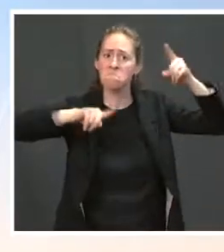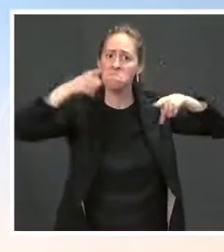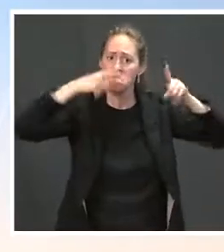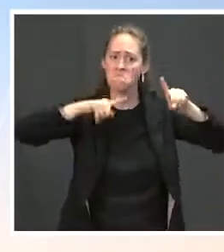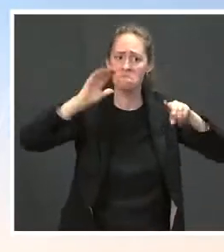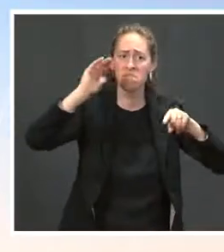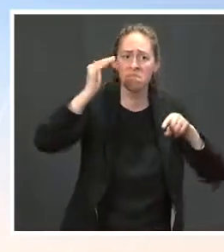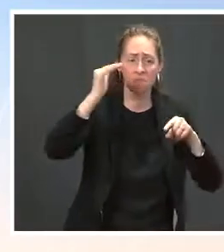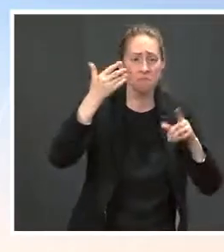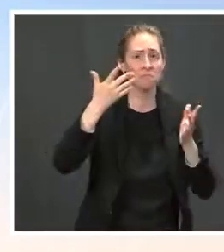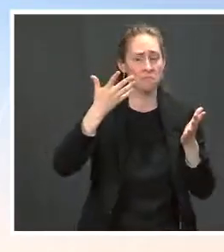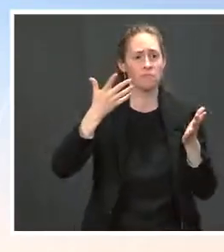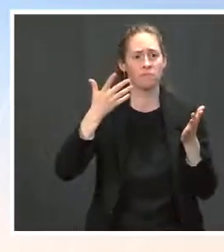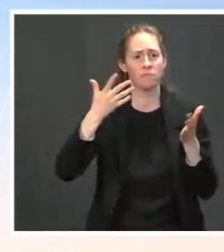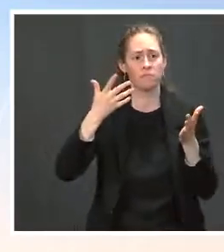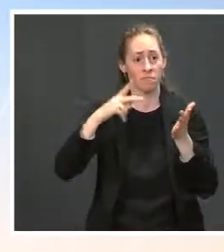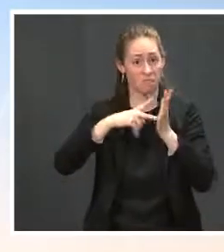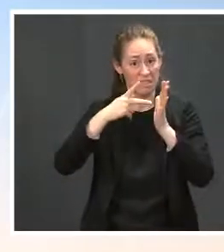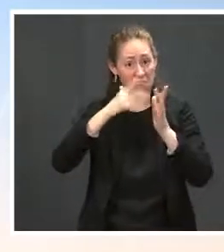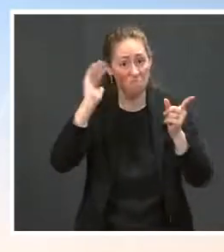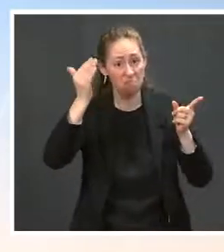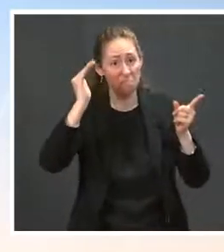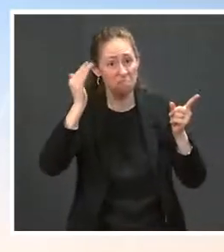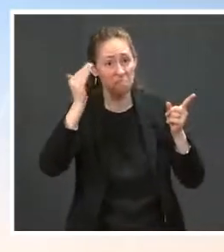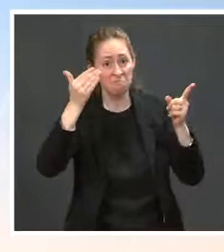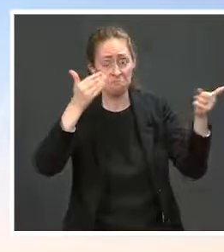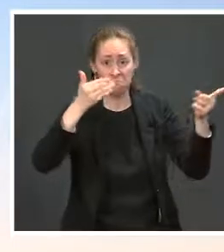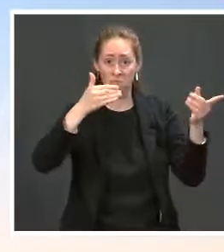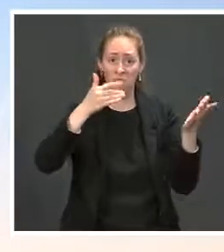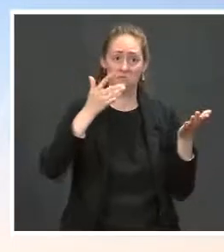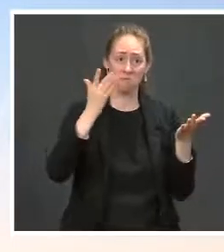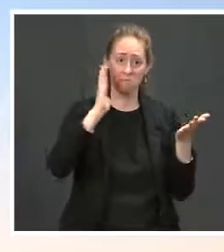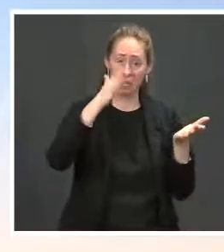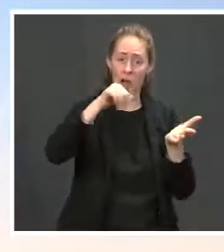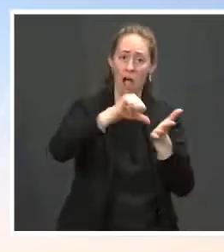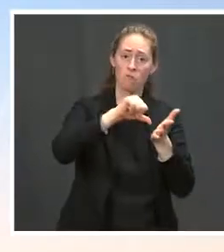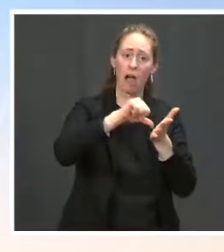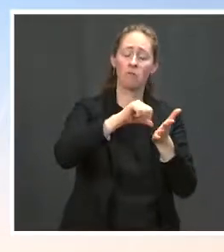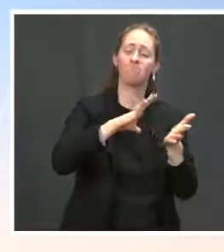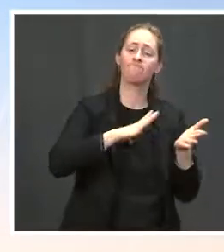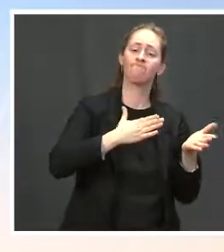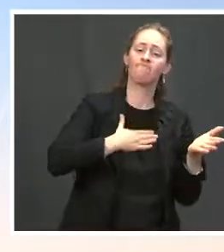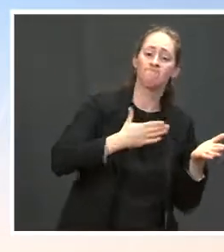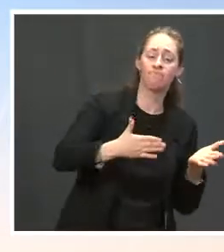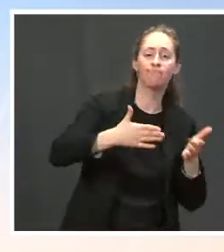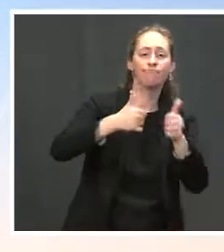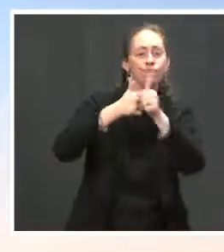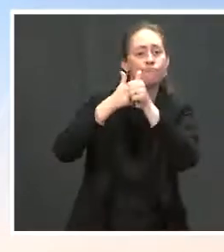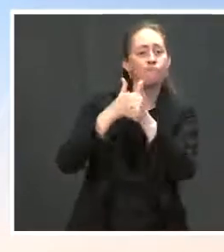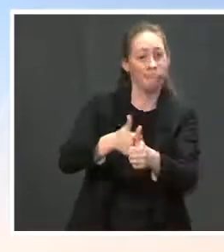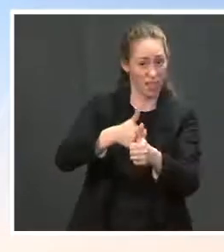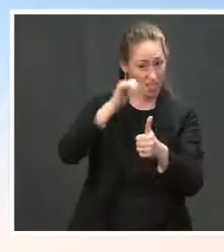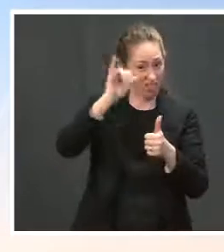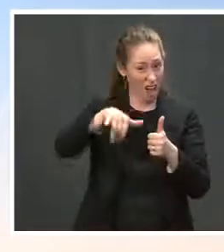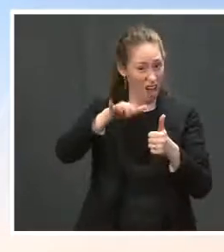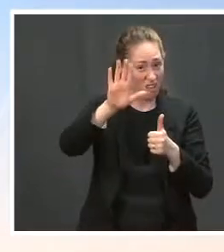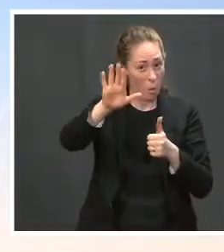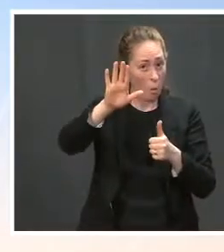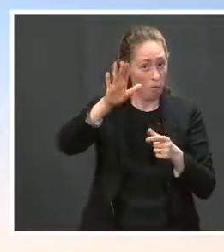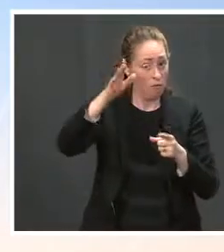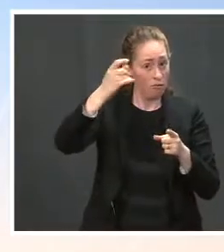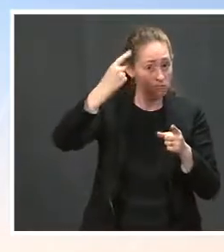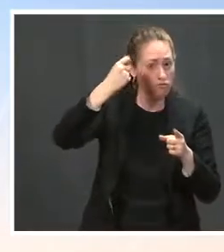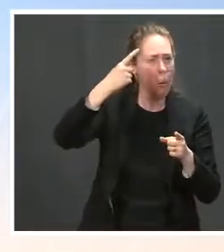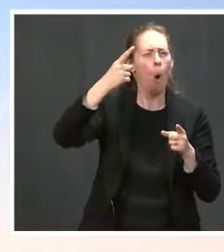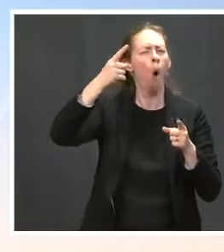more rounds to reach some kind of agreement. Is this your understanding? And what kind of agreement? Is it just to go back to the agreement